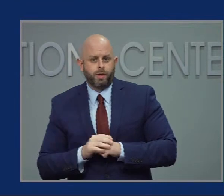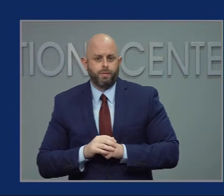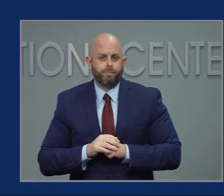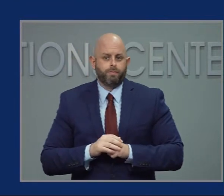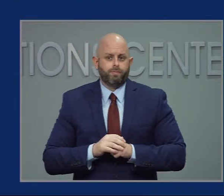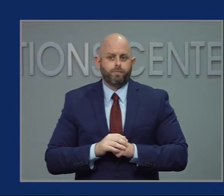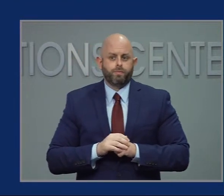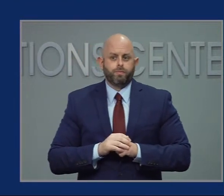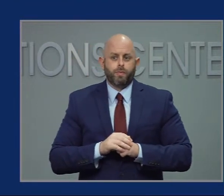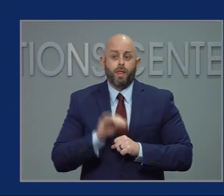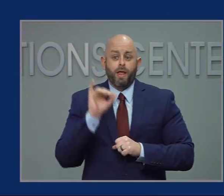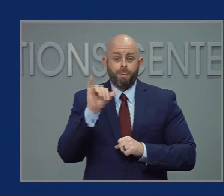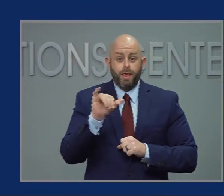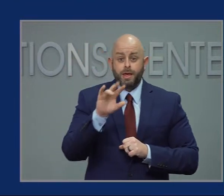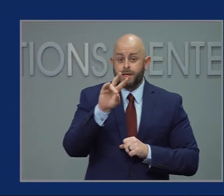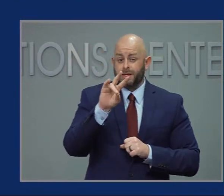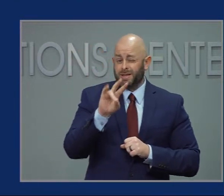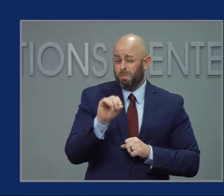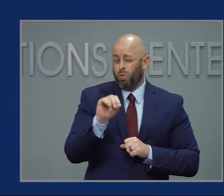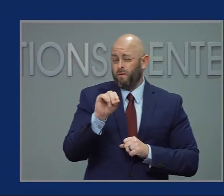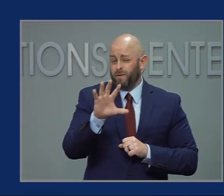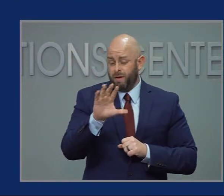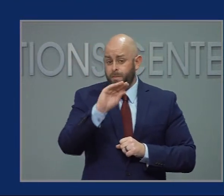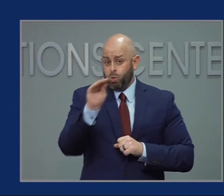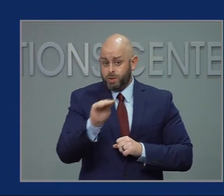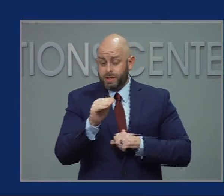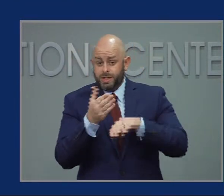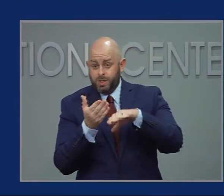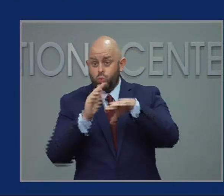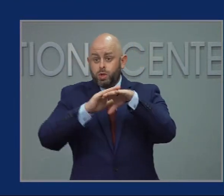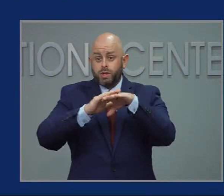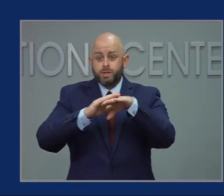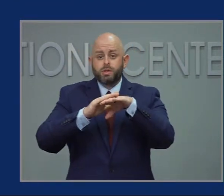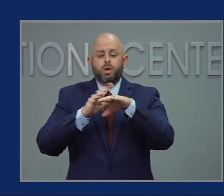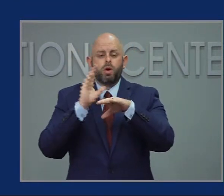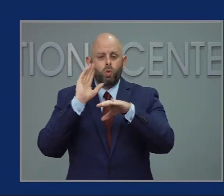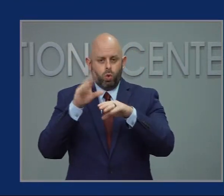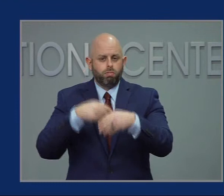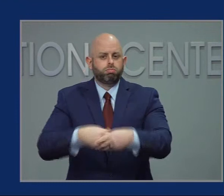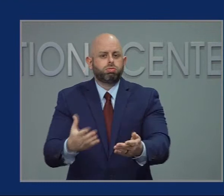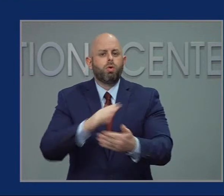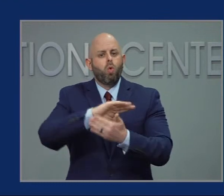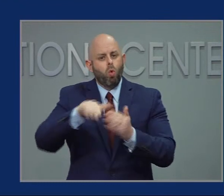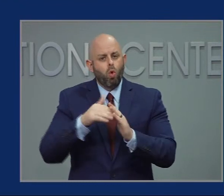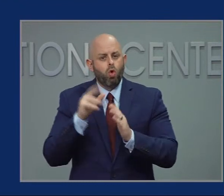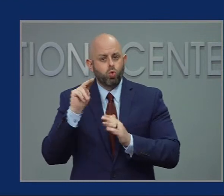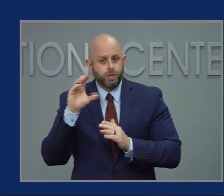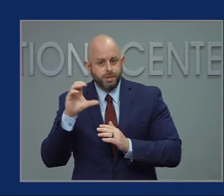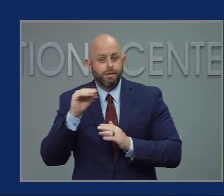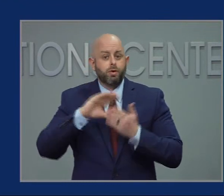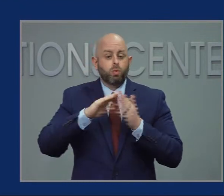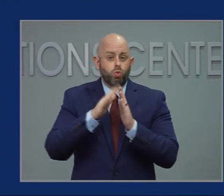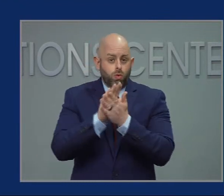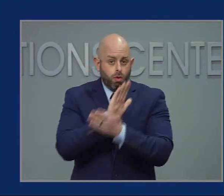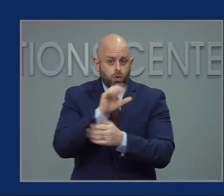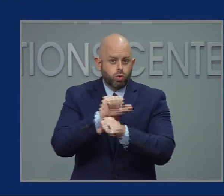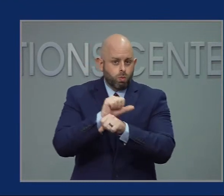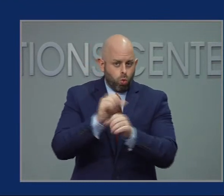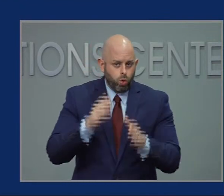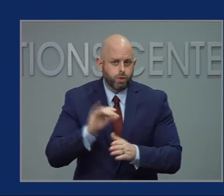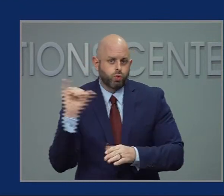same 7.5% total increases would be provided to all UNC and community college